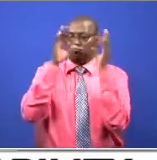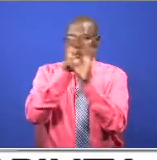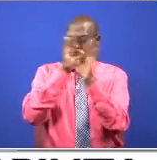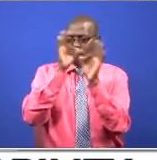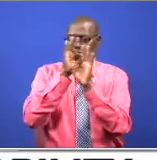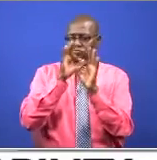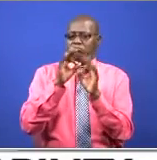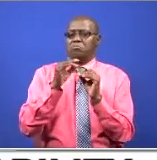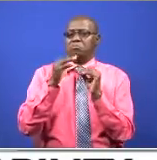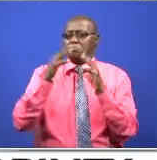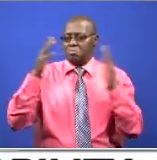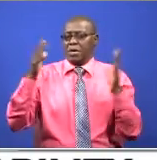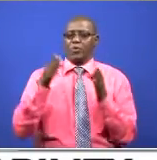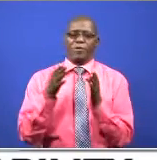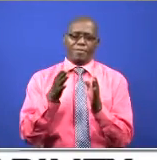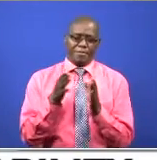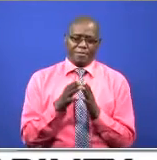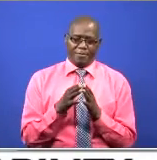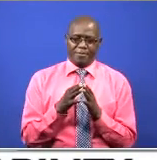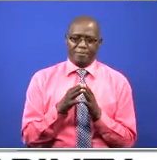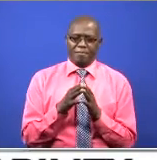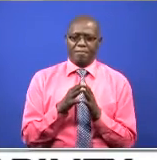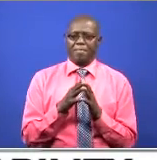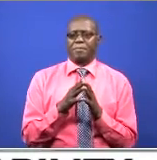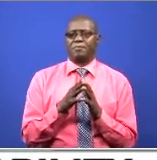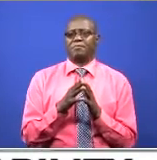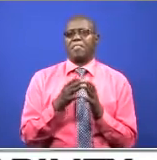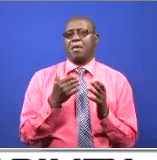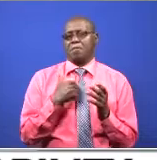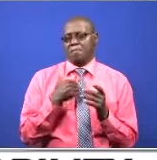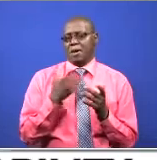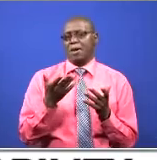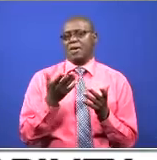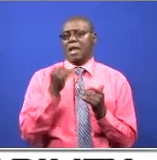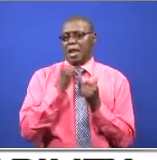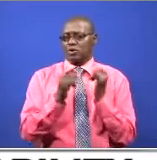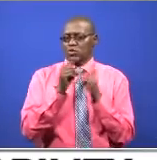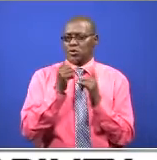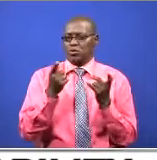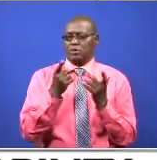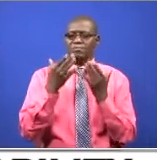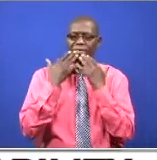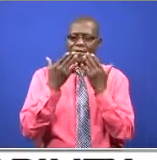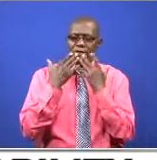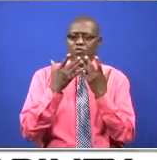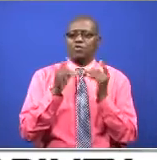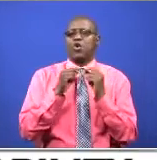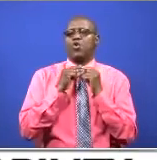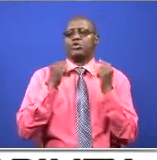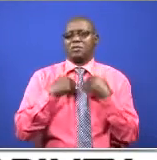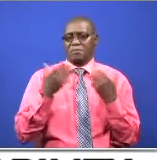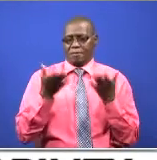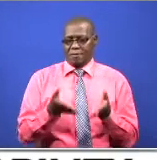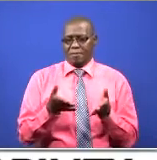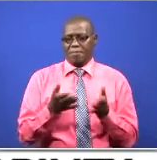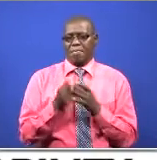see a serious, serious great movement. So my parting shots would be, thank you so much for hosting me here.